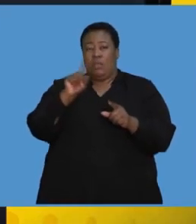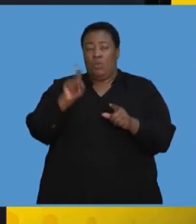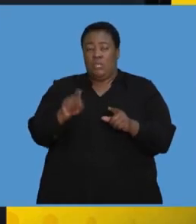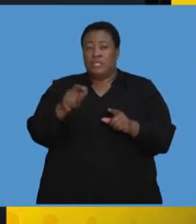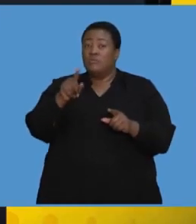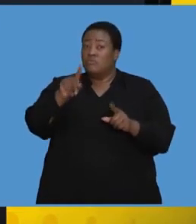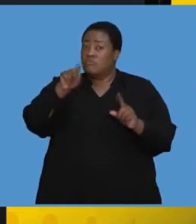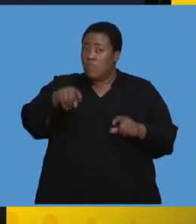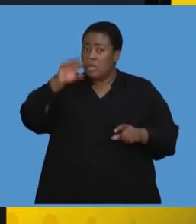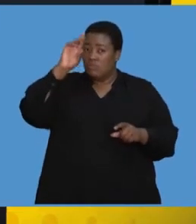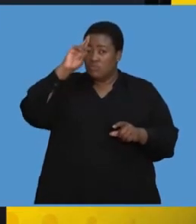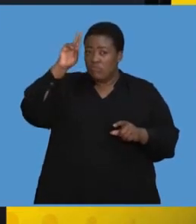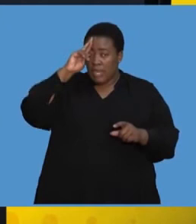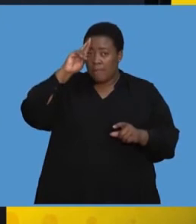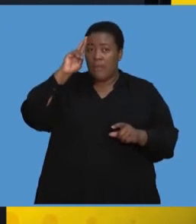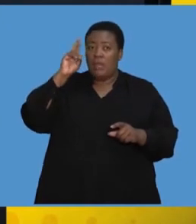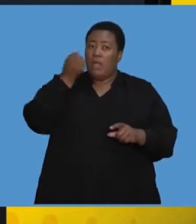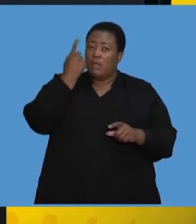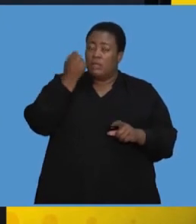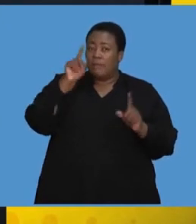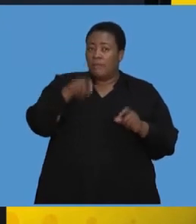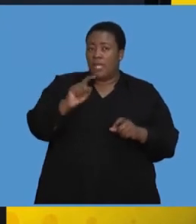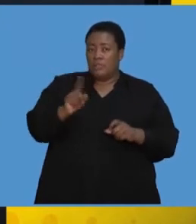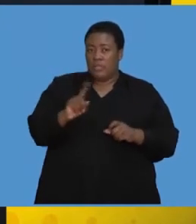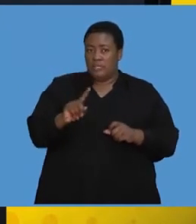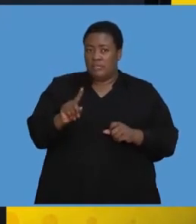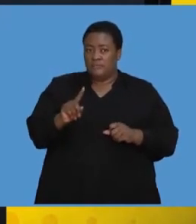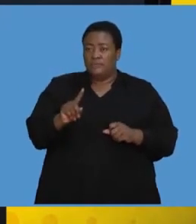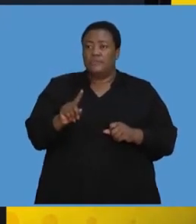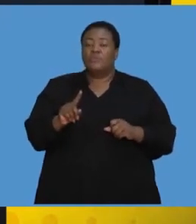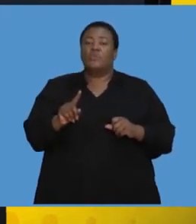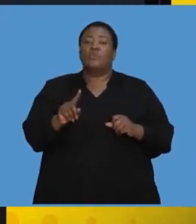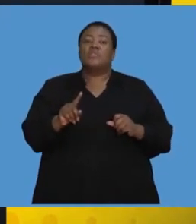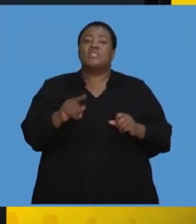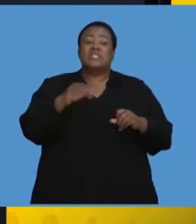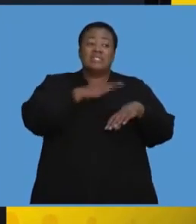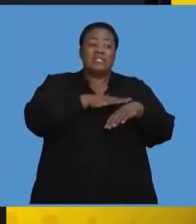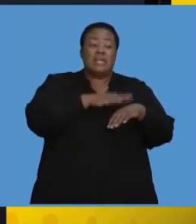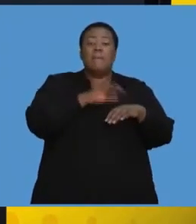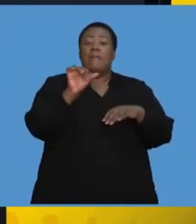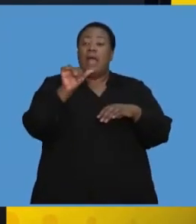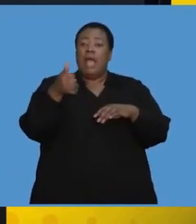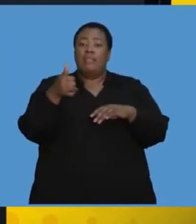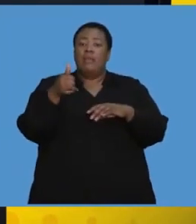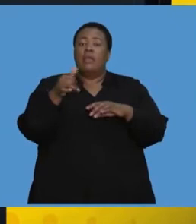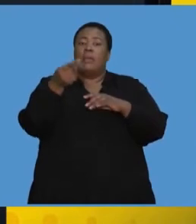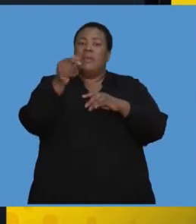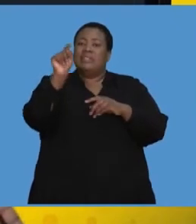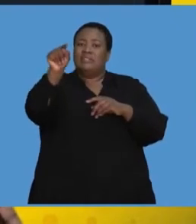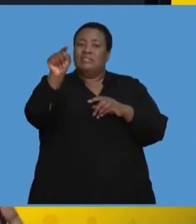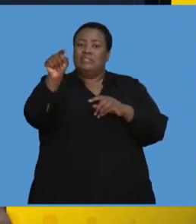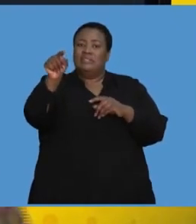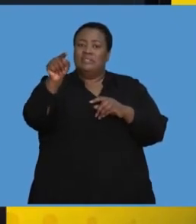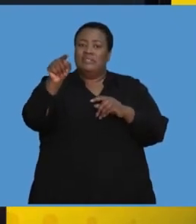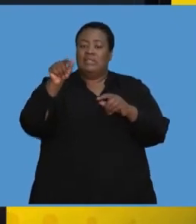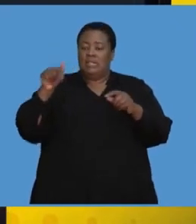need you guys to understand and what I need you guys to remember in the exam is, as one currency appreciates against another,